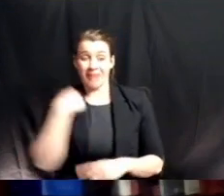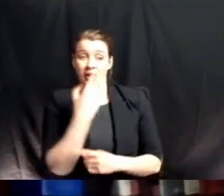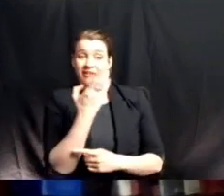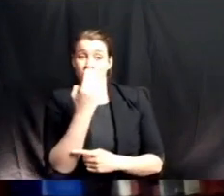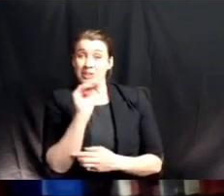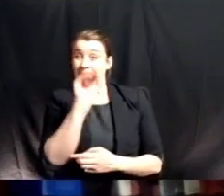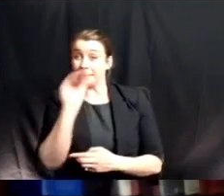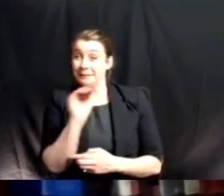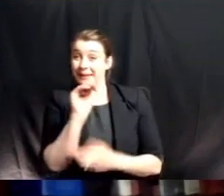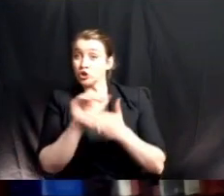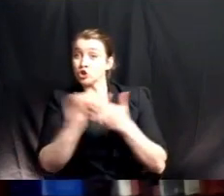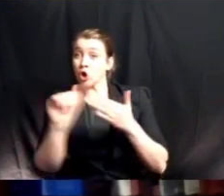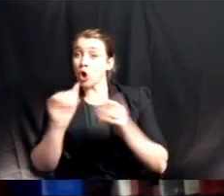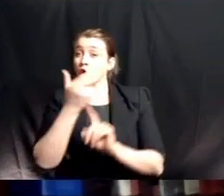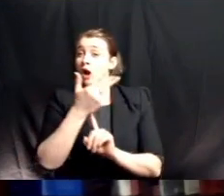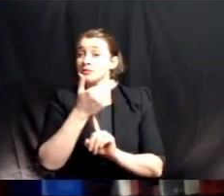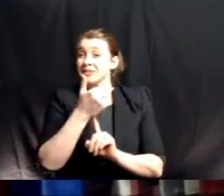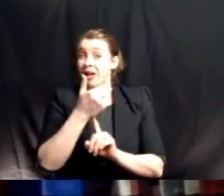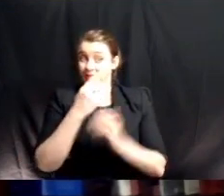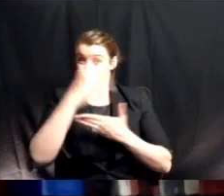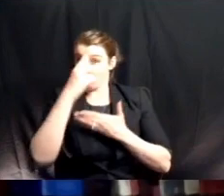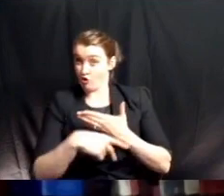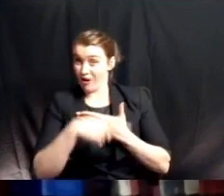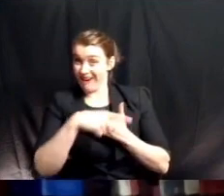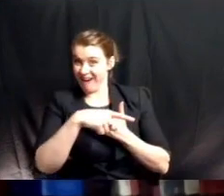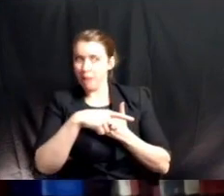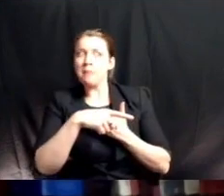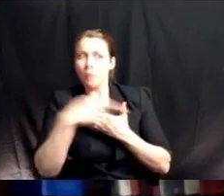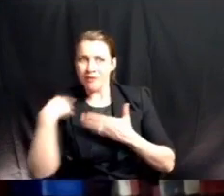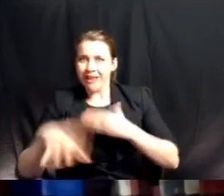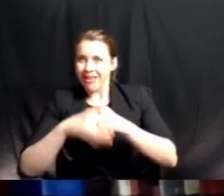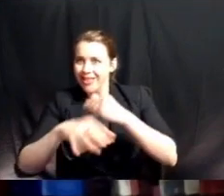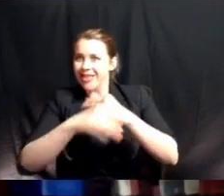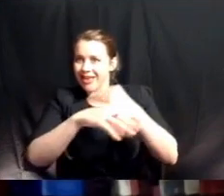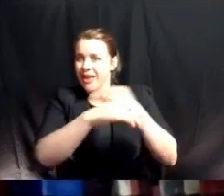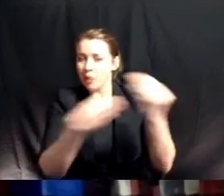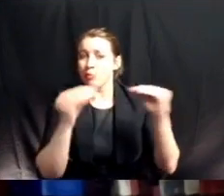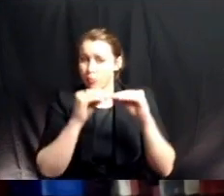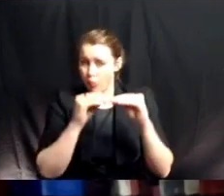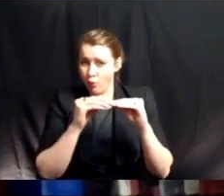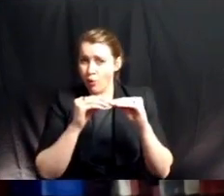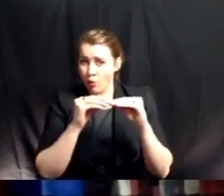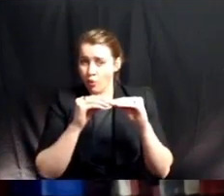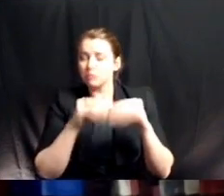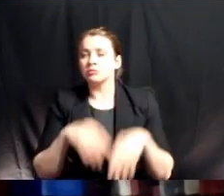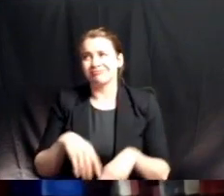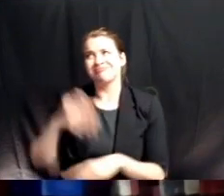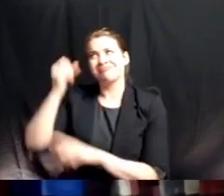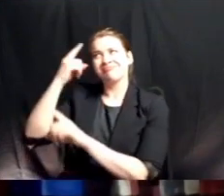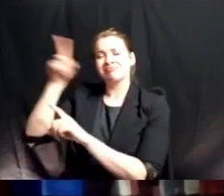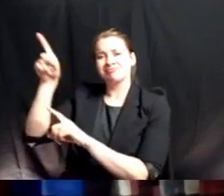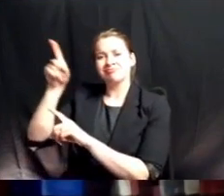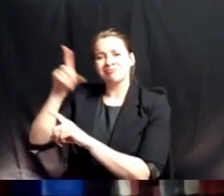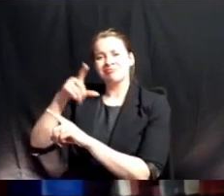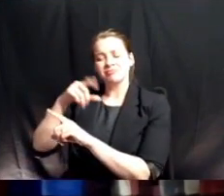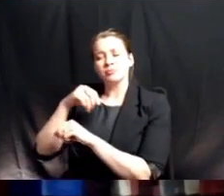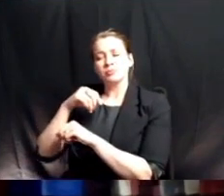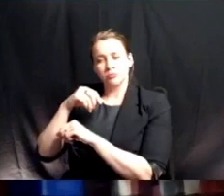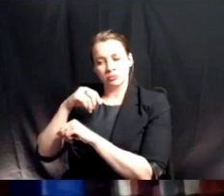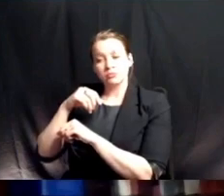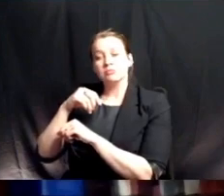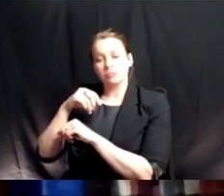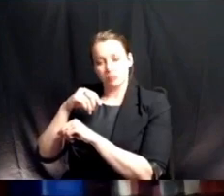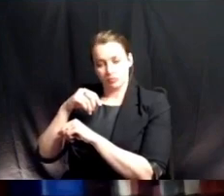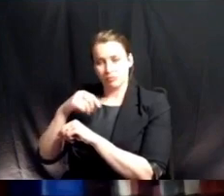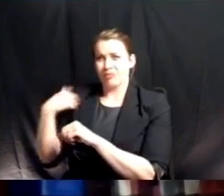program, which has already been expended, but that I think the legislature should include as we look to expand small